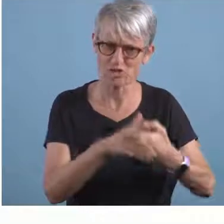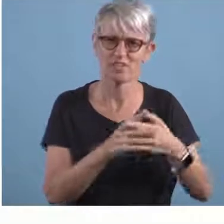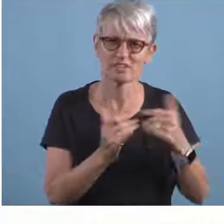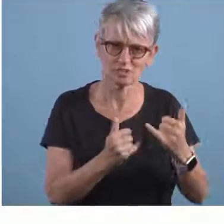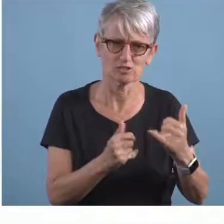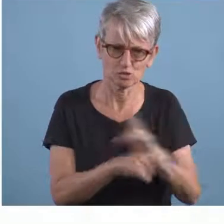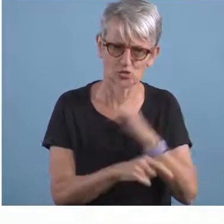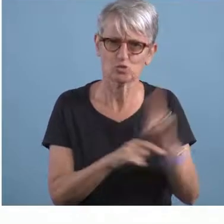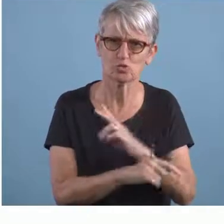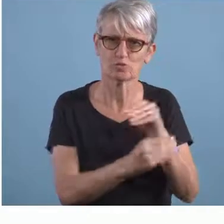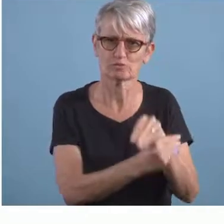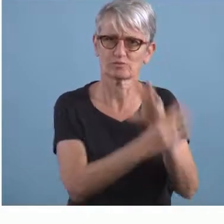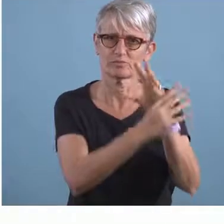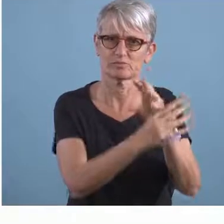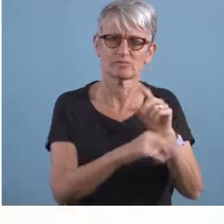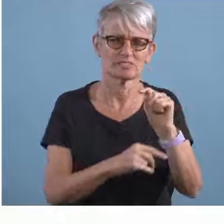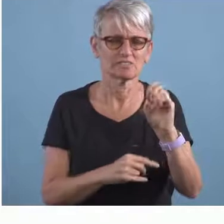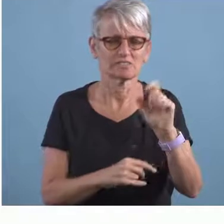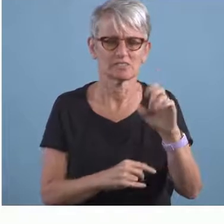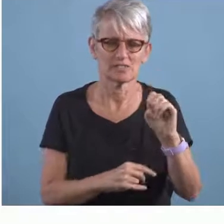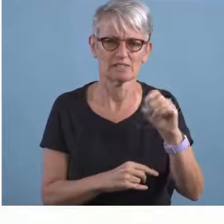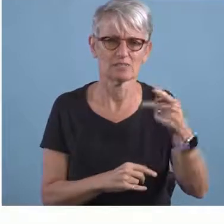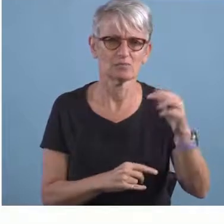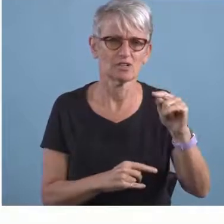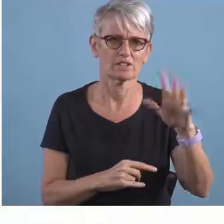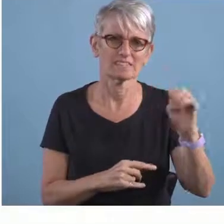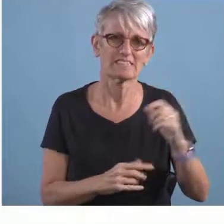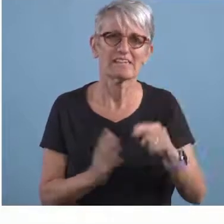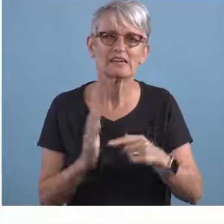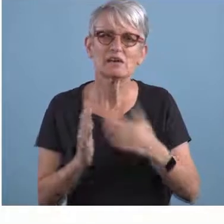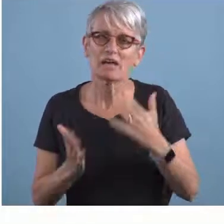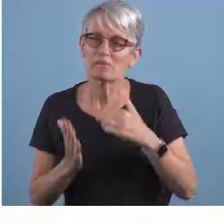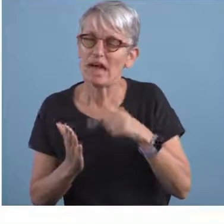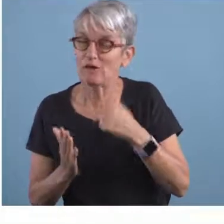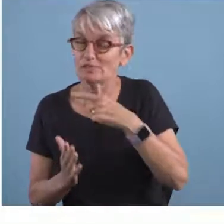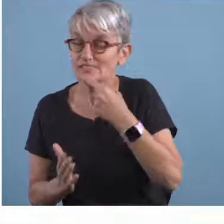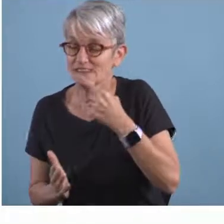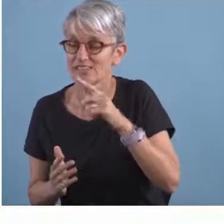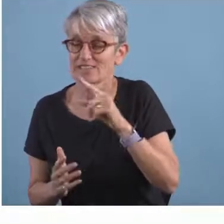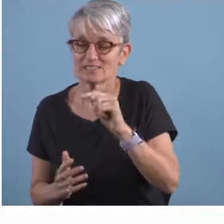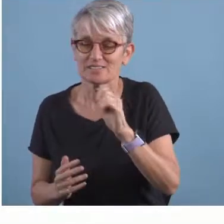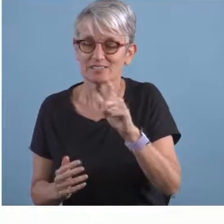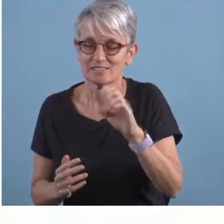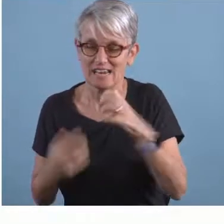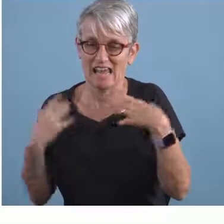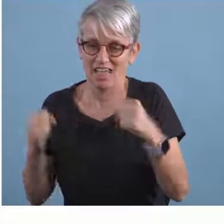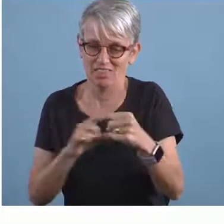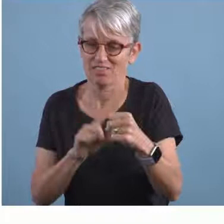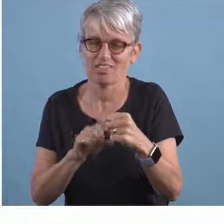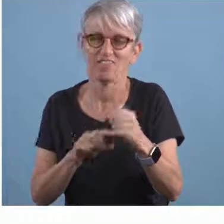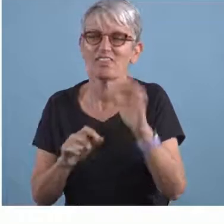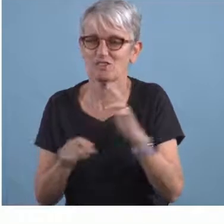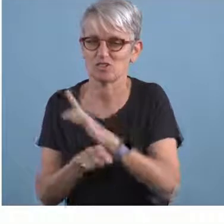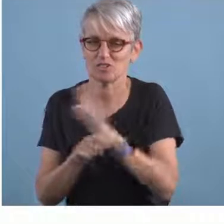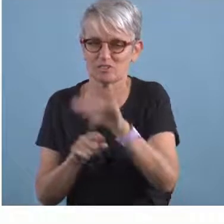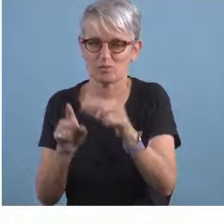telepractice. I might slip sometimes and say telehealth. That's the term we use here in the US. And that,